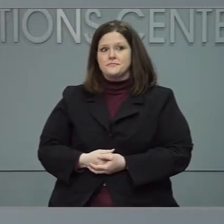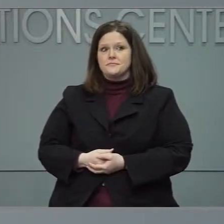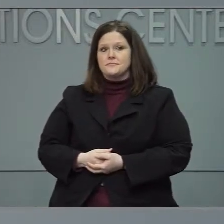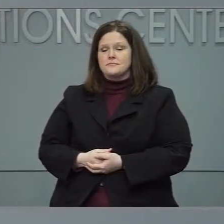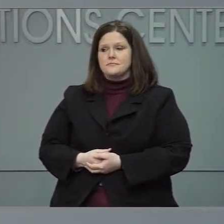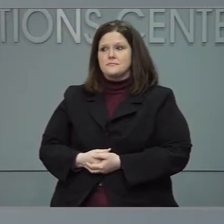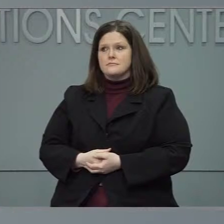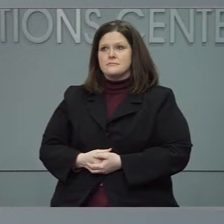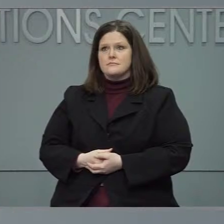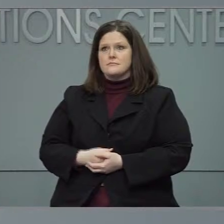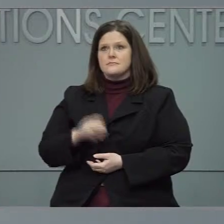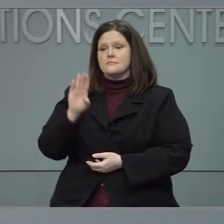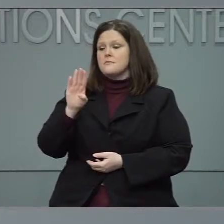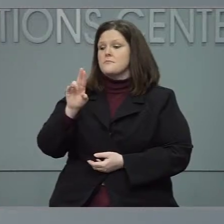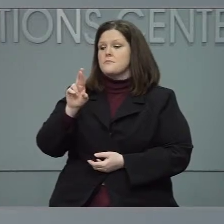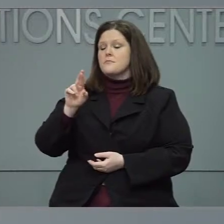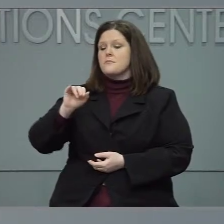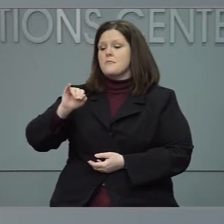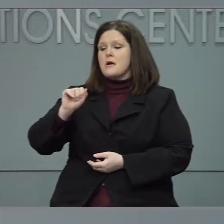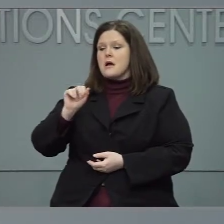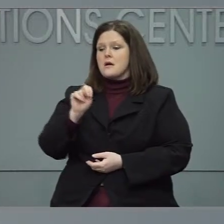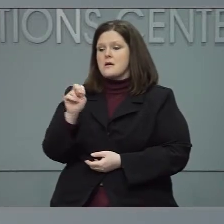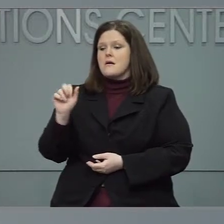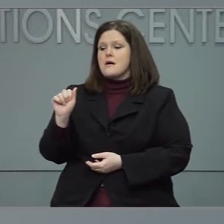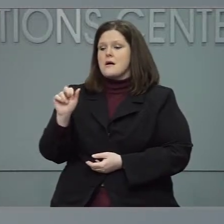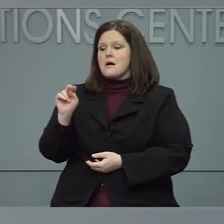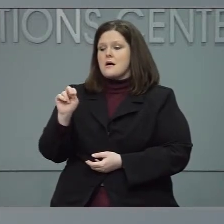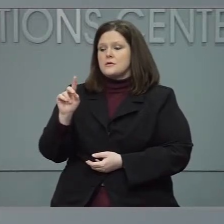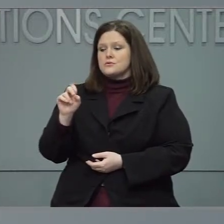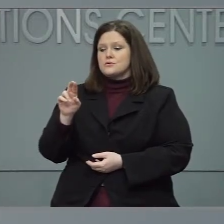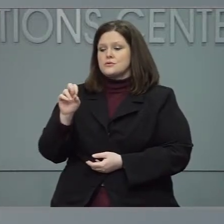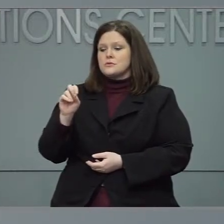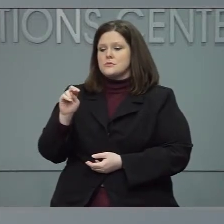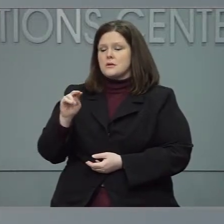Our next question is from Brian Anderson with the Associated Press.